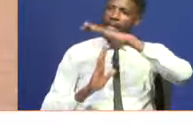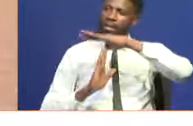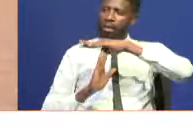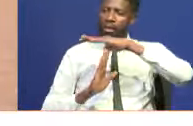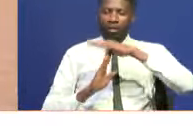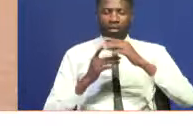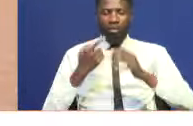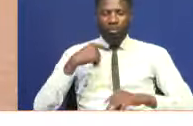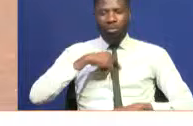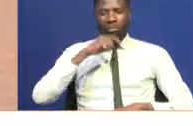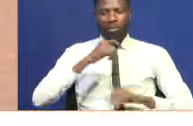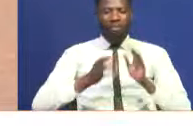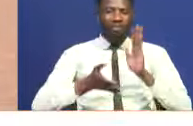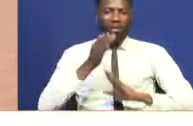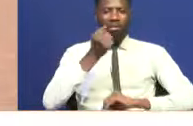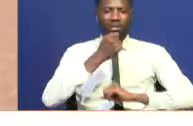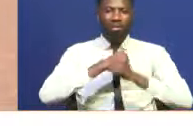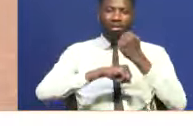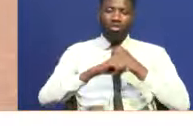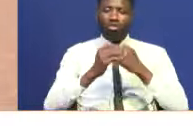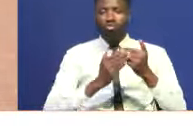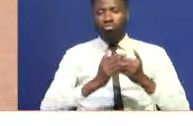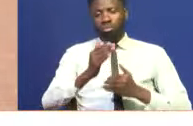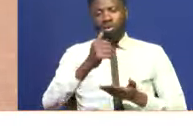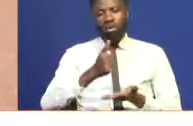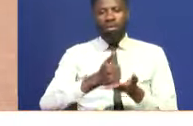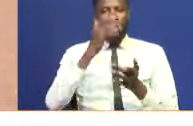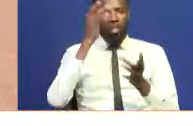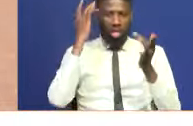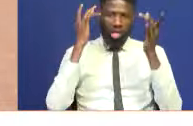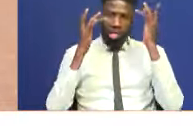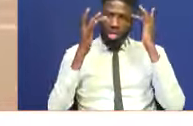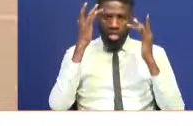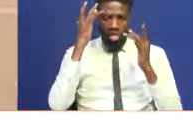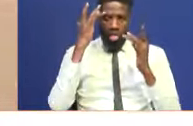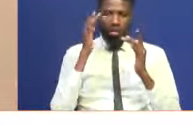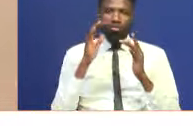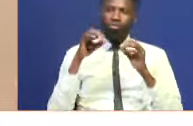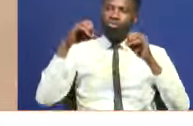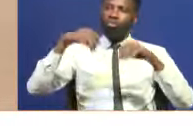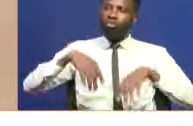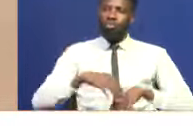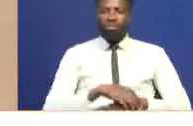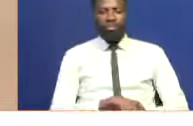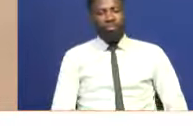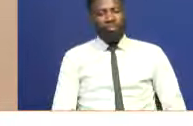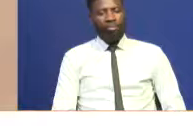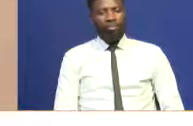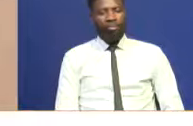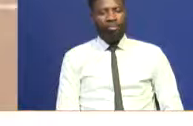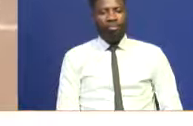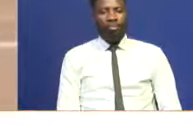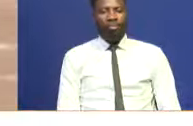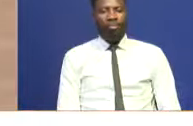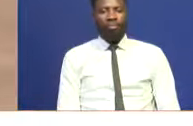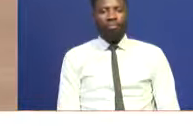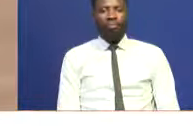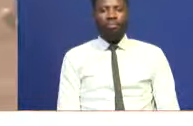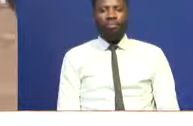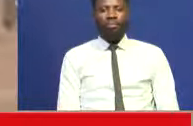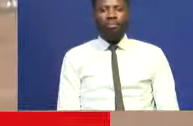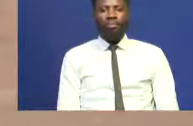our reactions to the ball. Yeah, hopefully that will avoid the errors in the D. Bernard Okumu, Prime Edition.